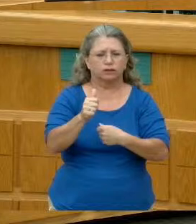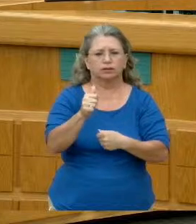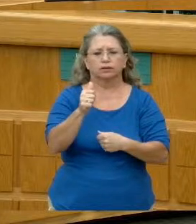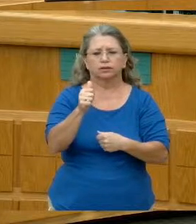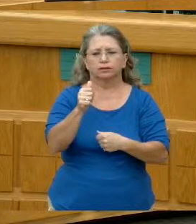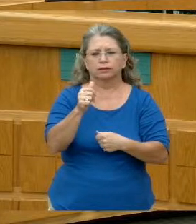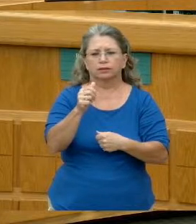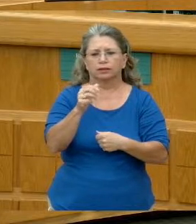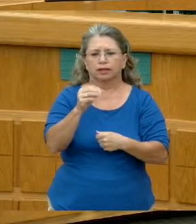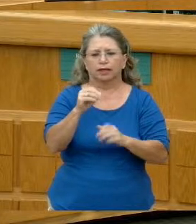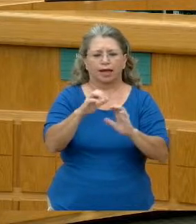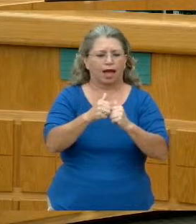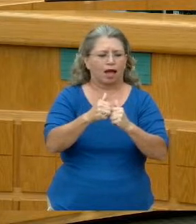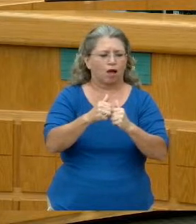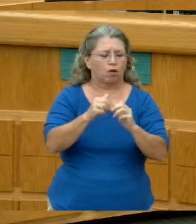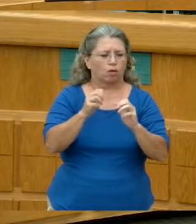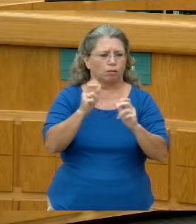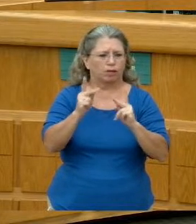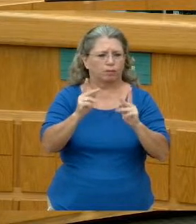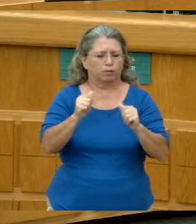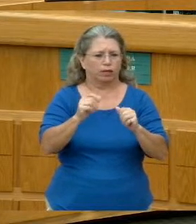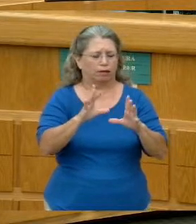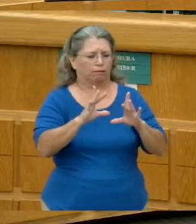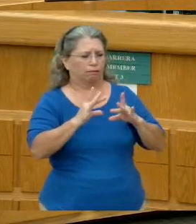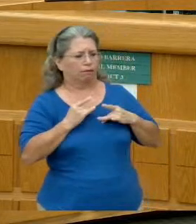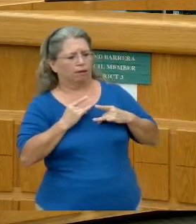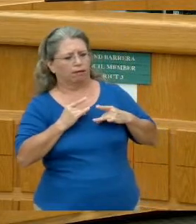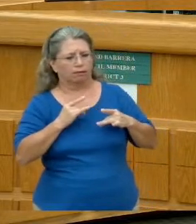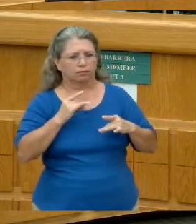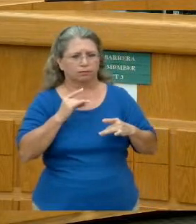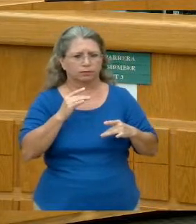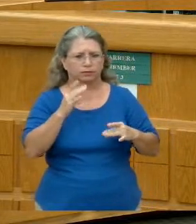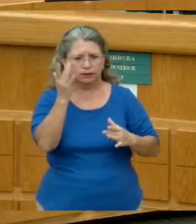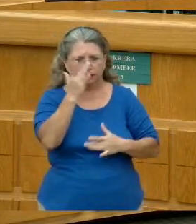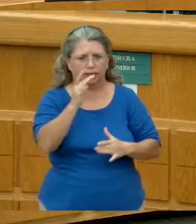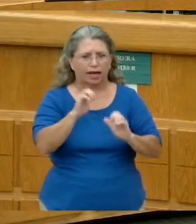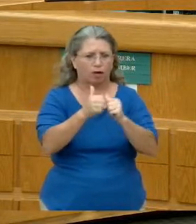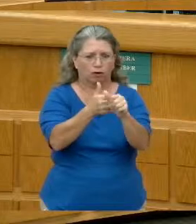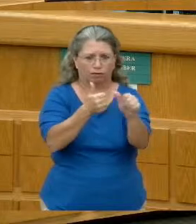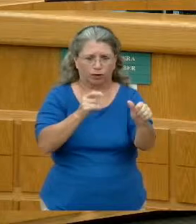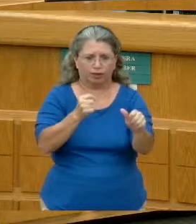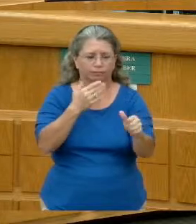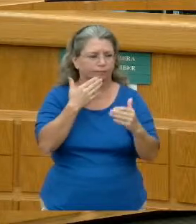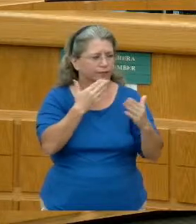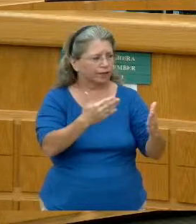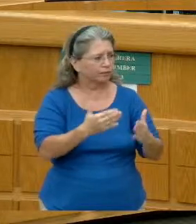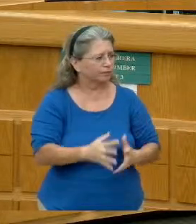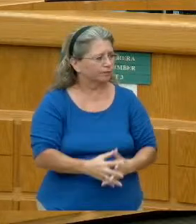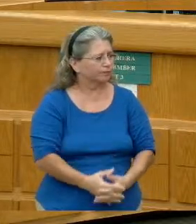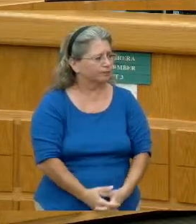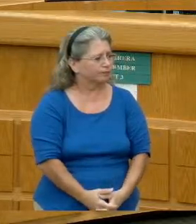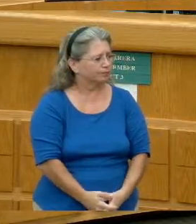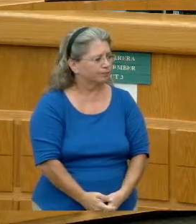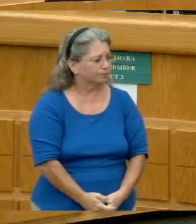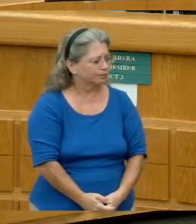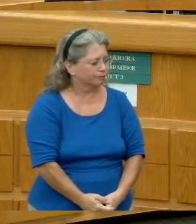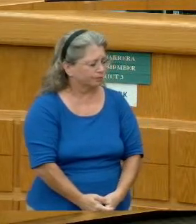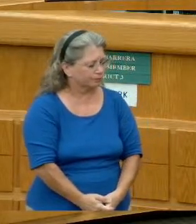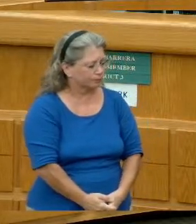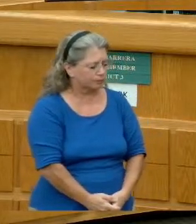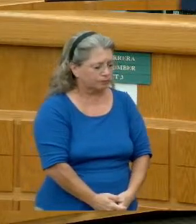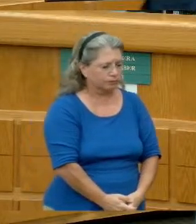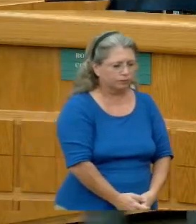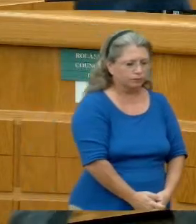it's obtained by people and what we have to do to not get it. All right? Thank you. En las últimas 24 horas